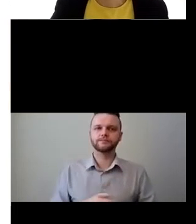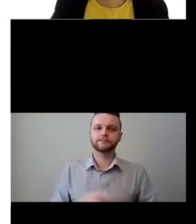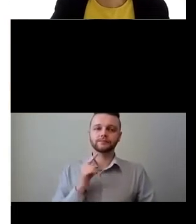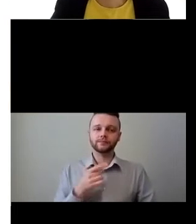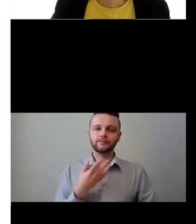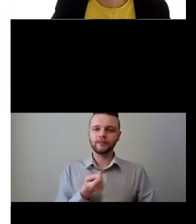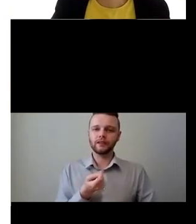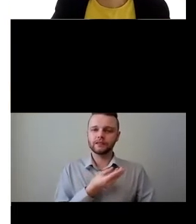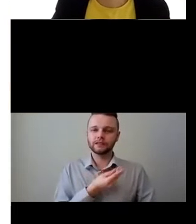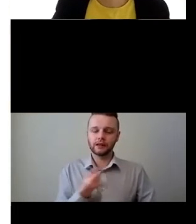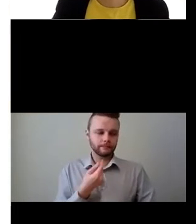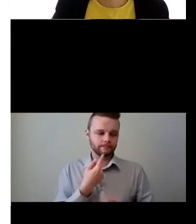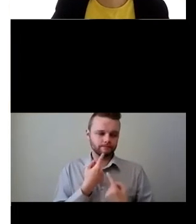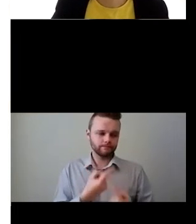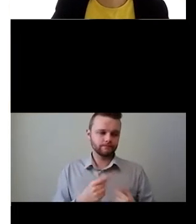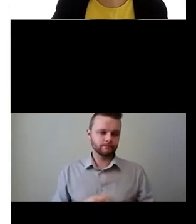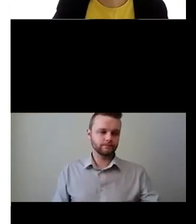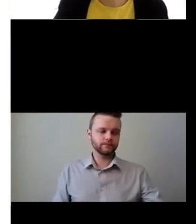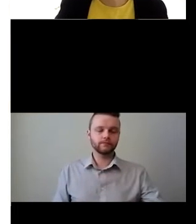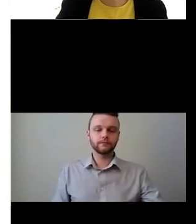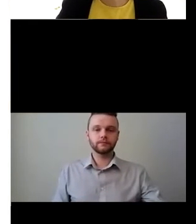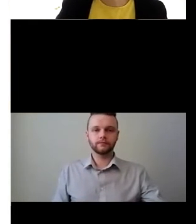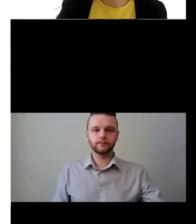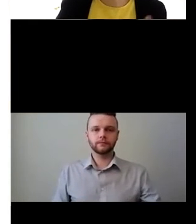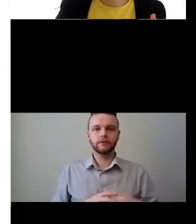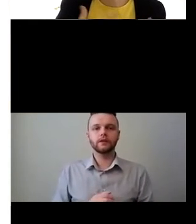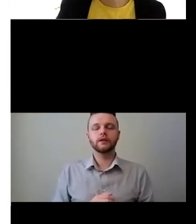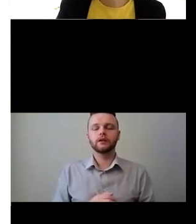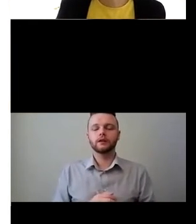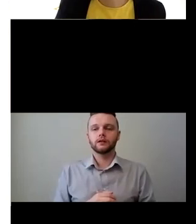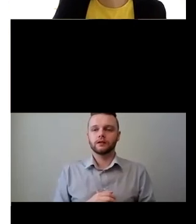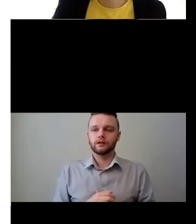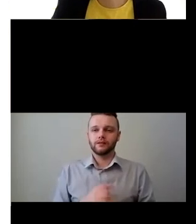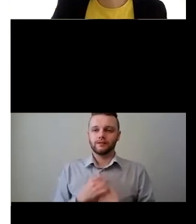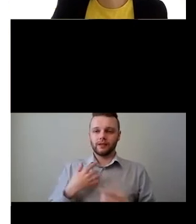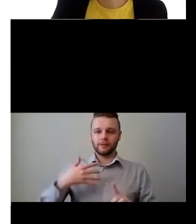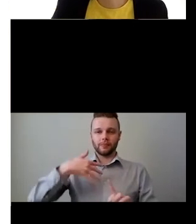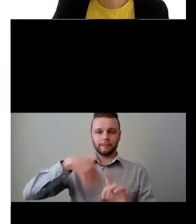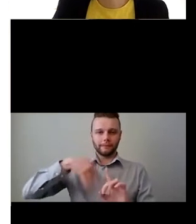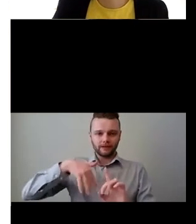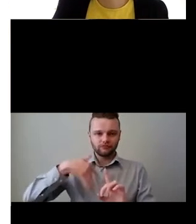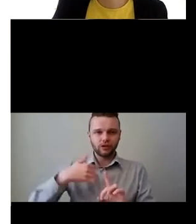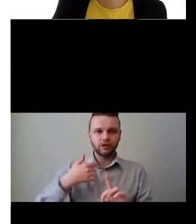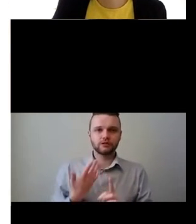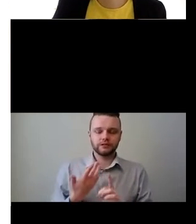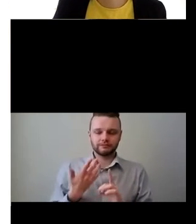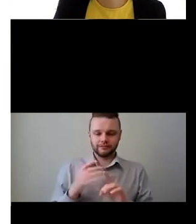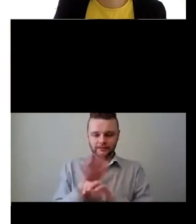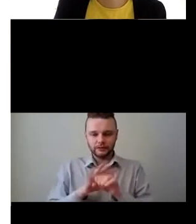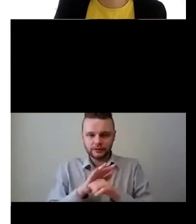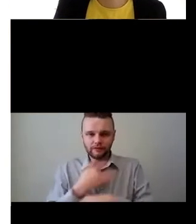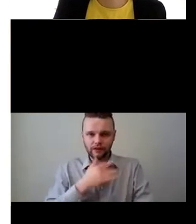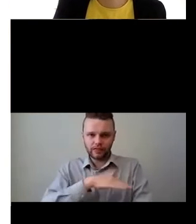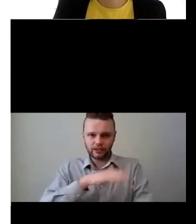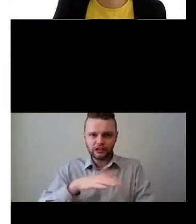of mentions, such as in the Beijing rules, that say that the background and circumstances of the child,